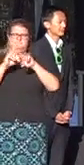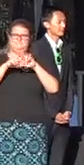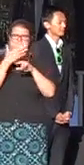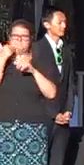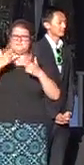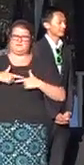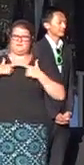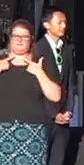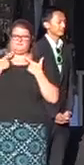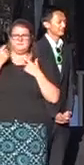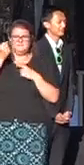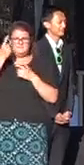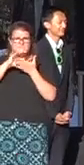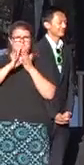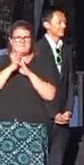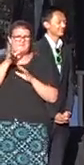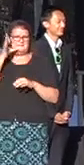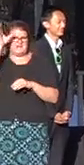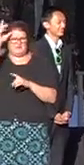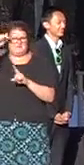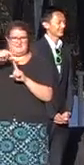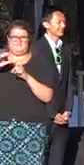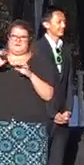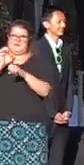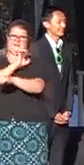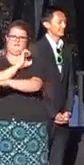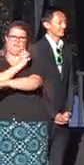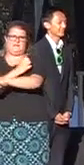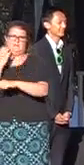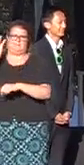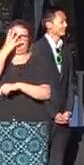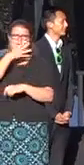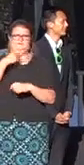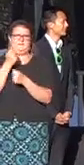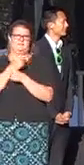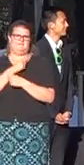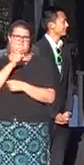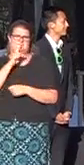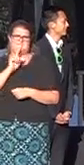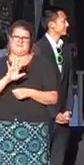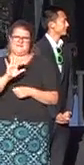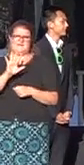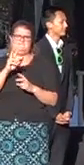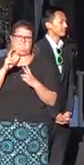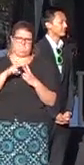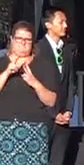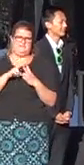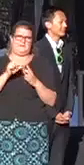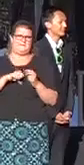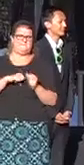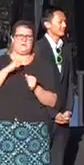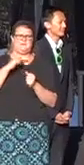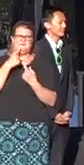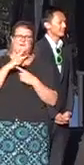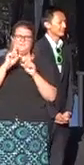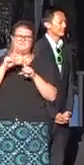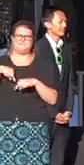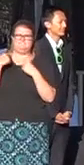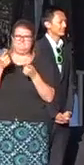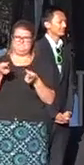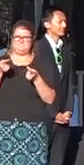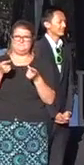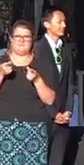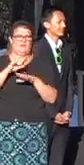lives. Being the parents of an energetic, beautiful, loving five-year-old is the couple's proudest accomplishment to